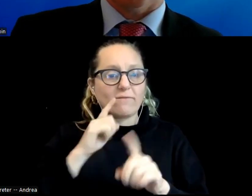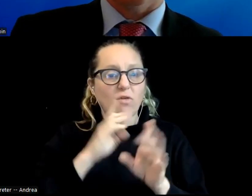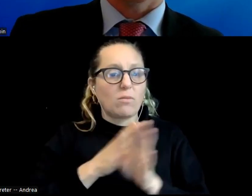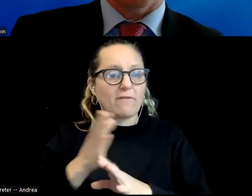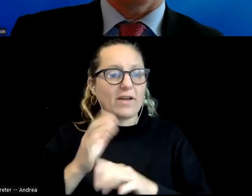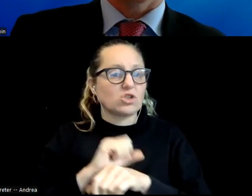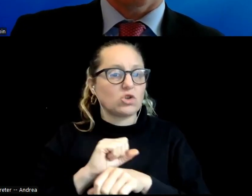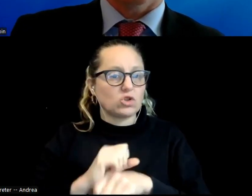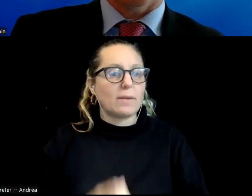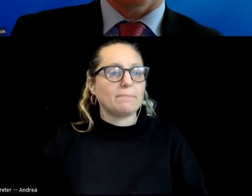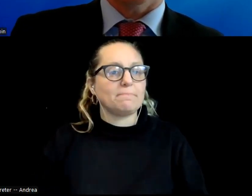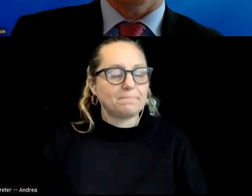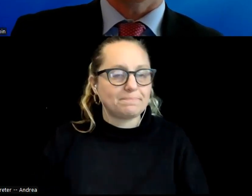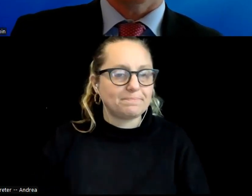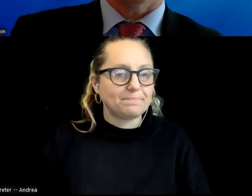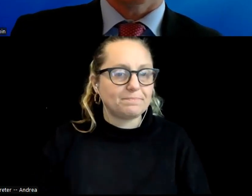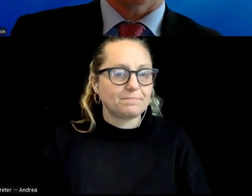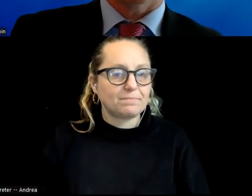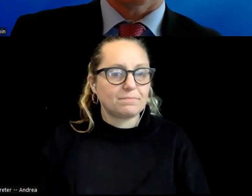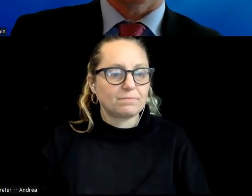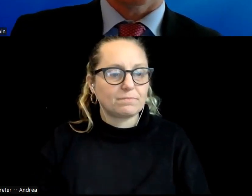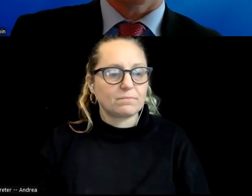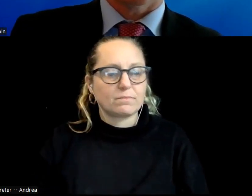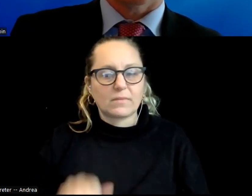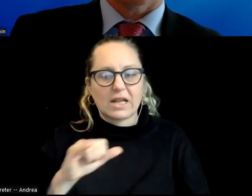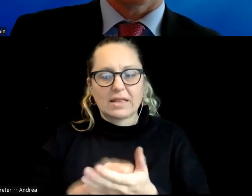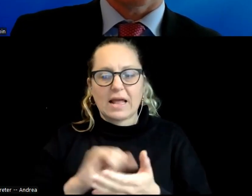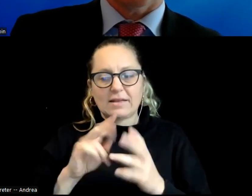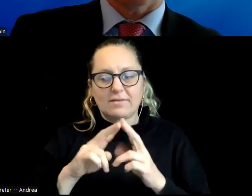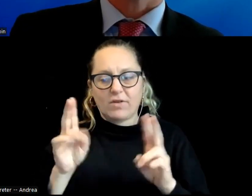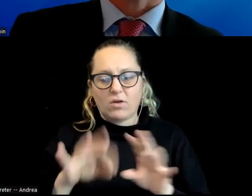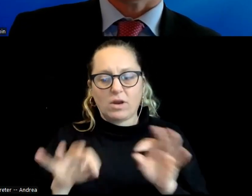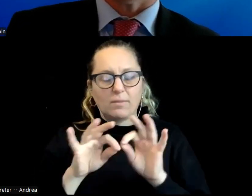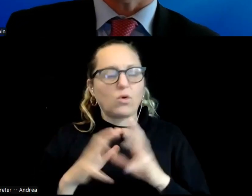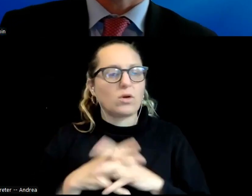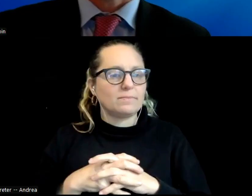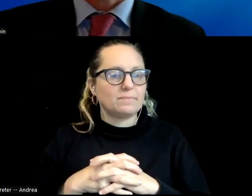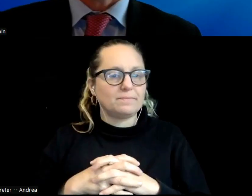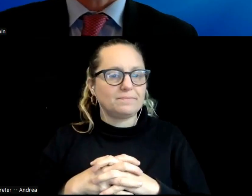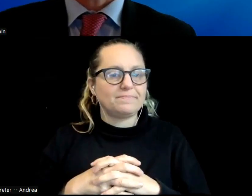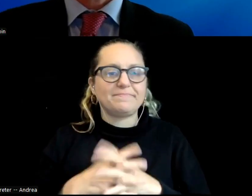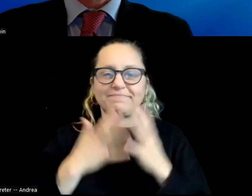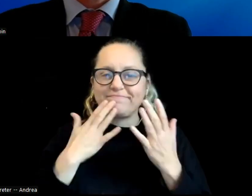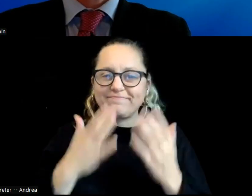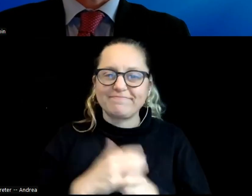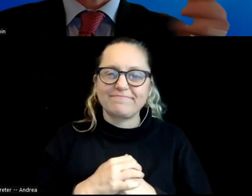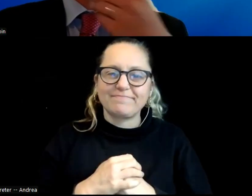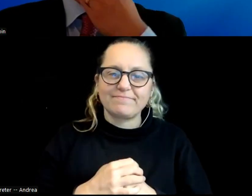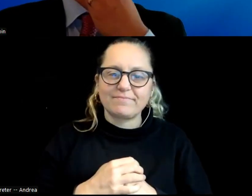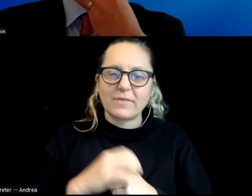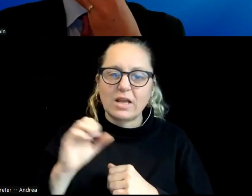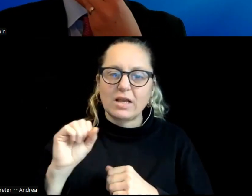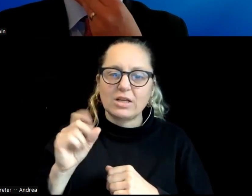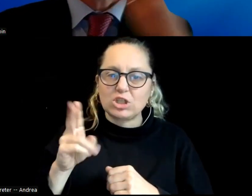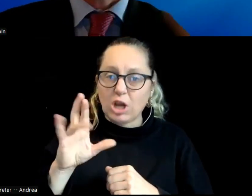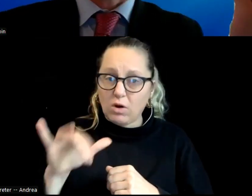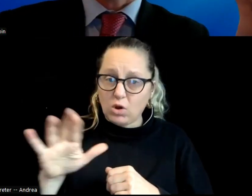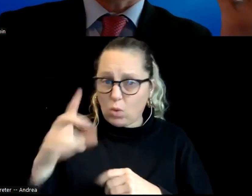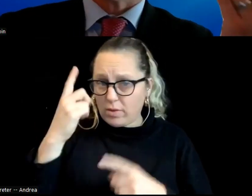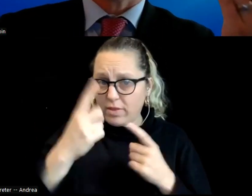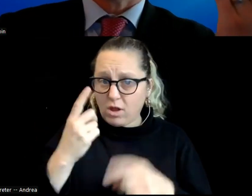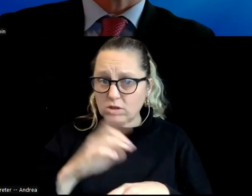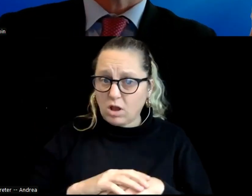job. And so that is very important. Thank you. Sherry, your thoughts on